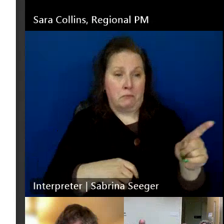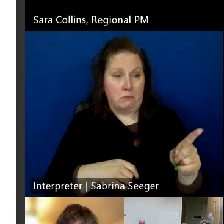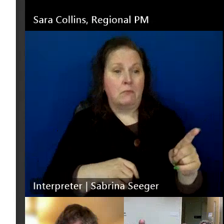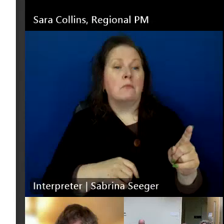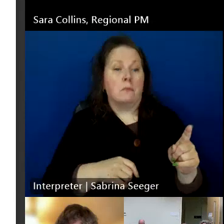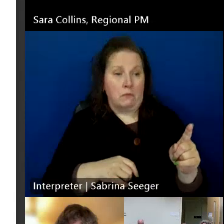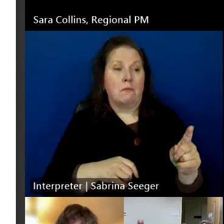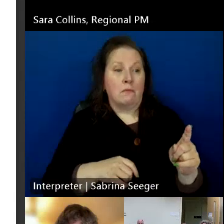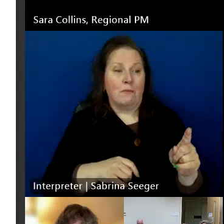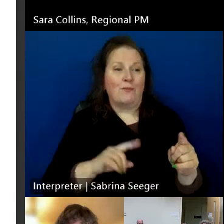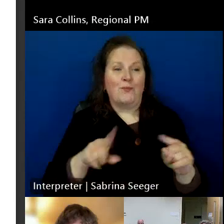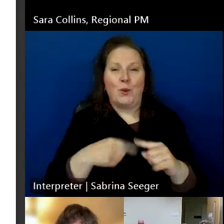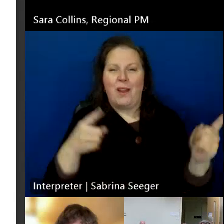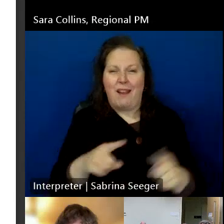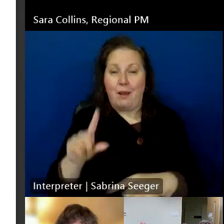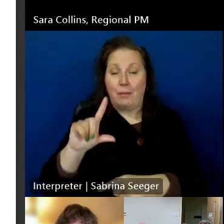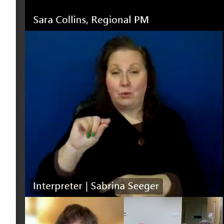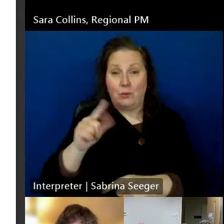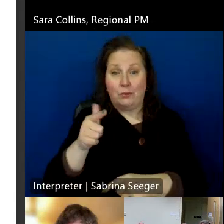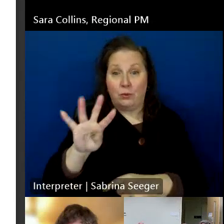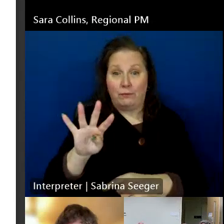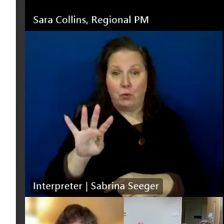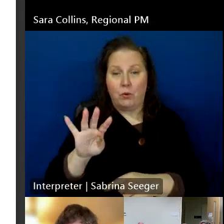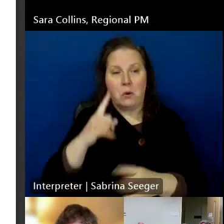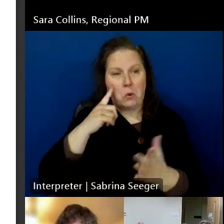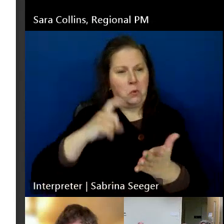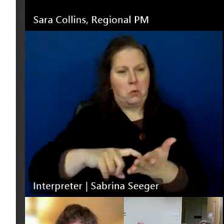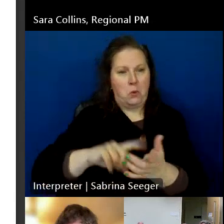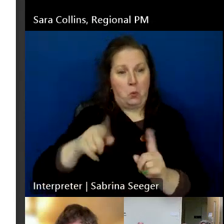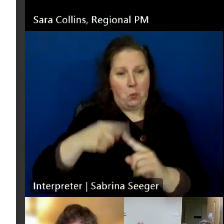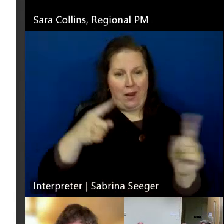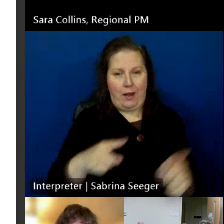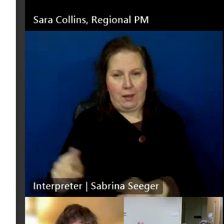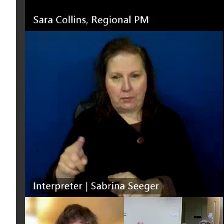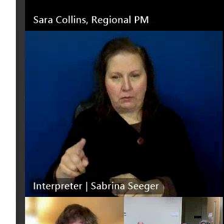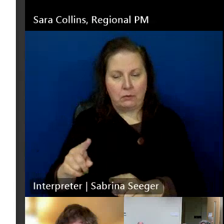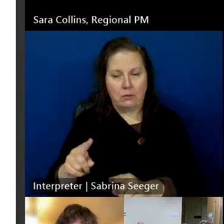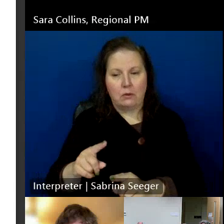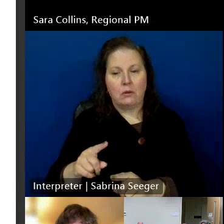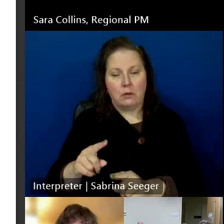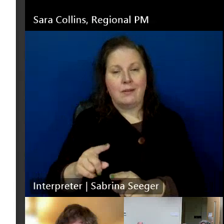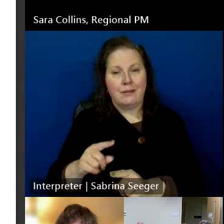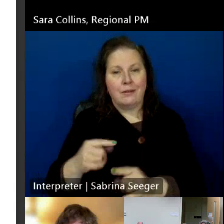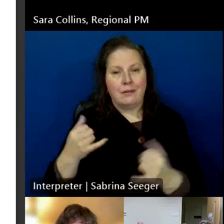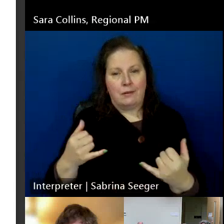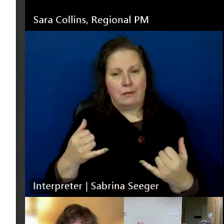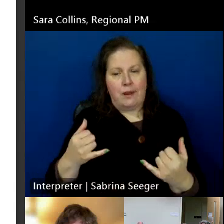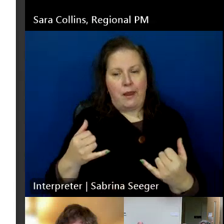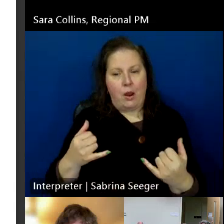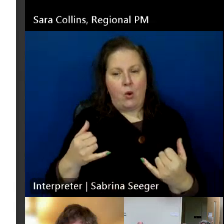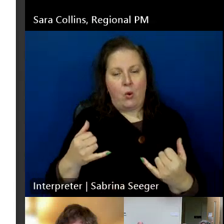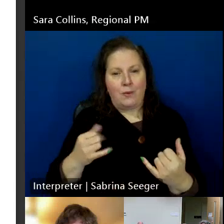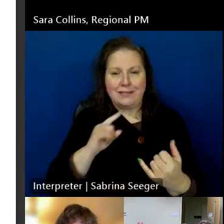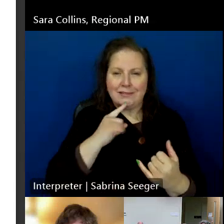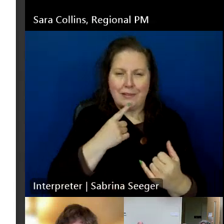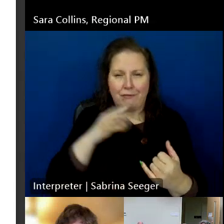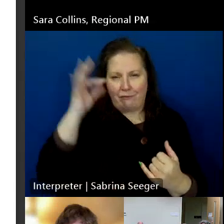it is happening in 2024 is notable because we are in the midst of a significant amount of